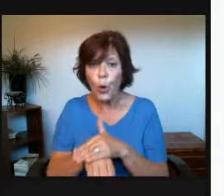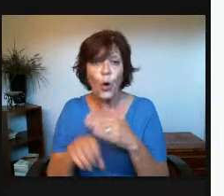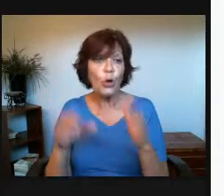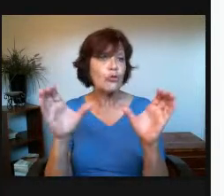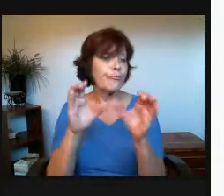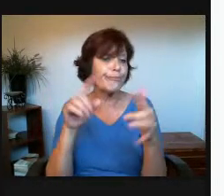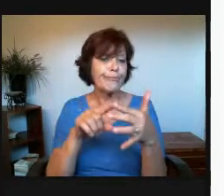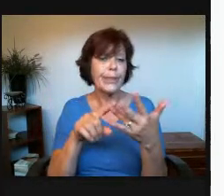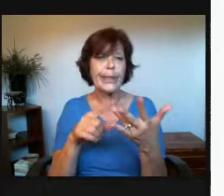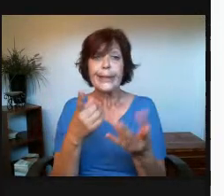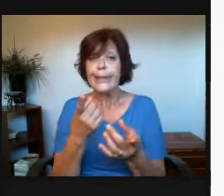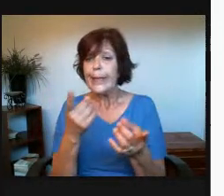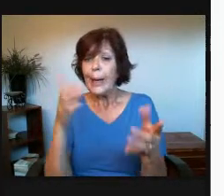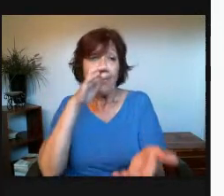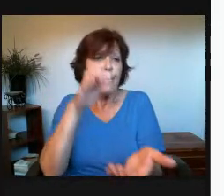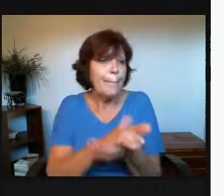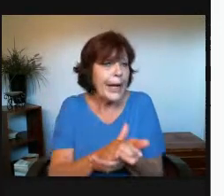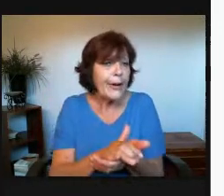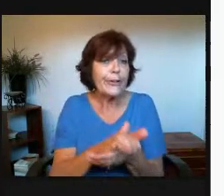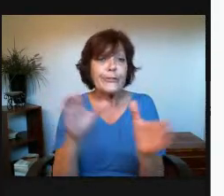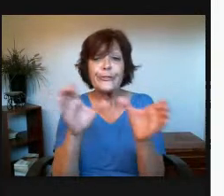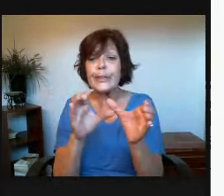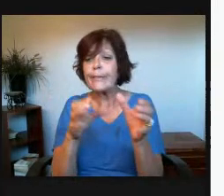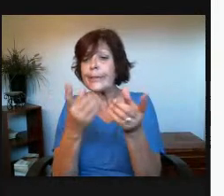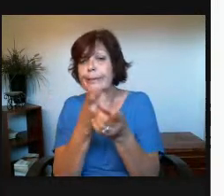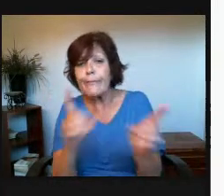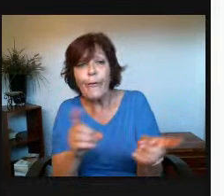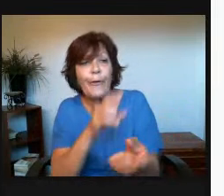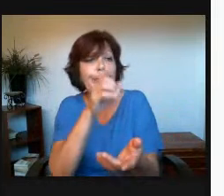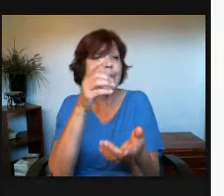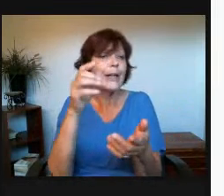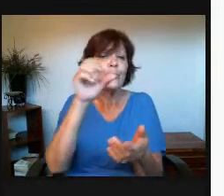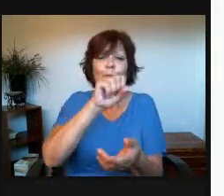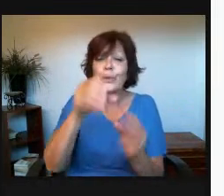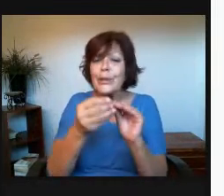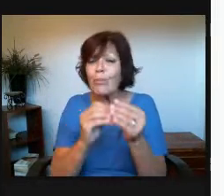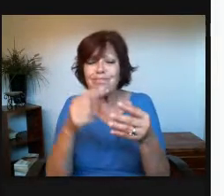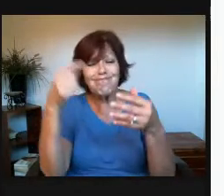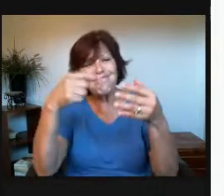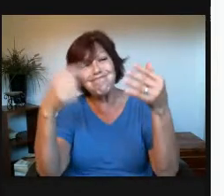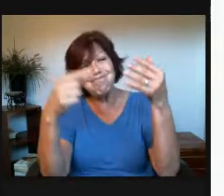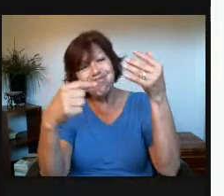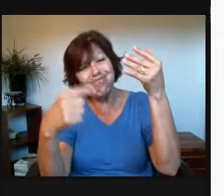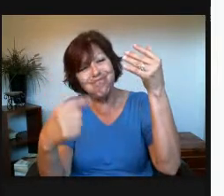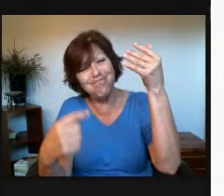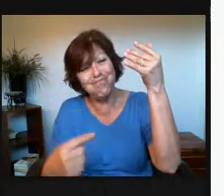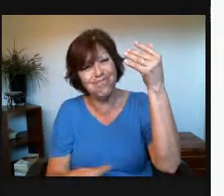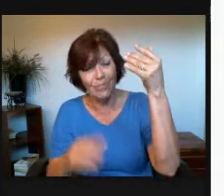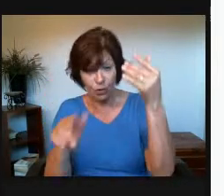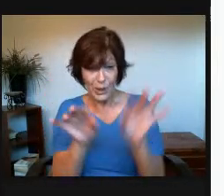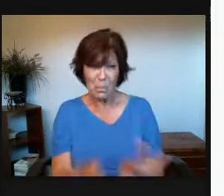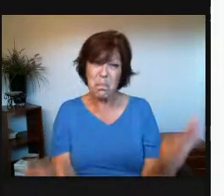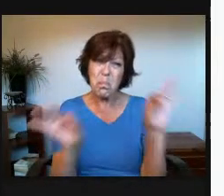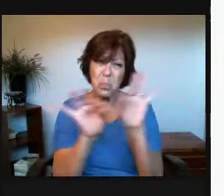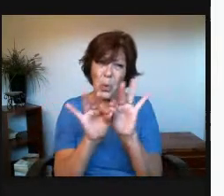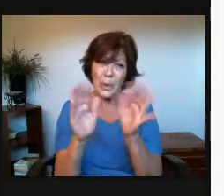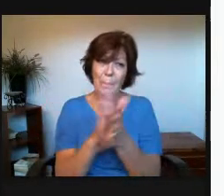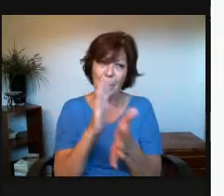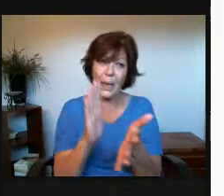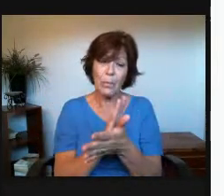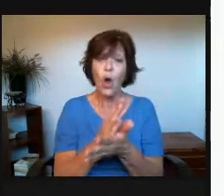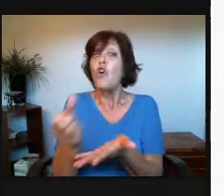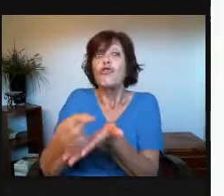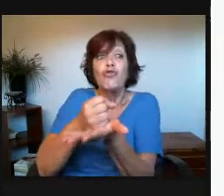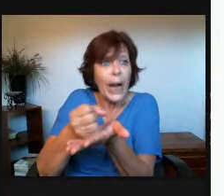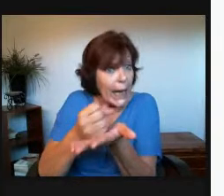records, divorce records, marriage records, your social security numbers, copies of your credit